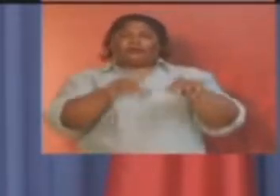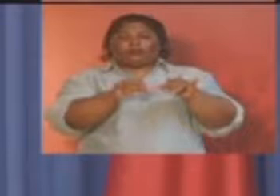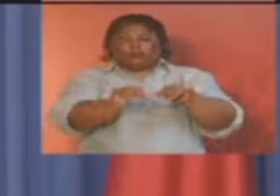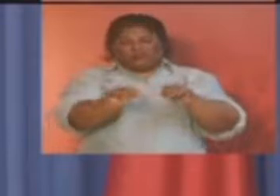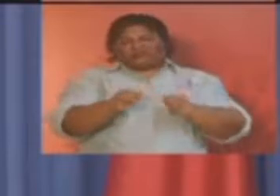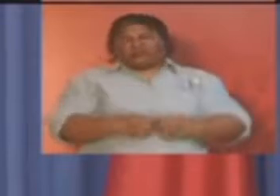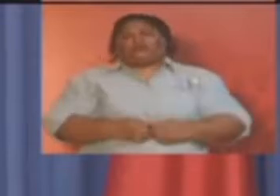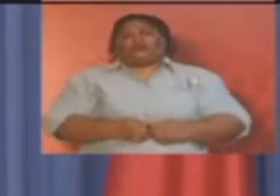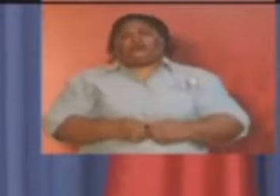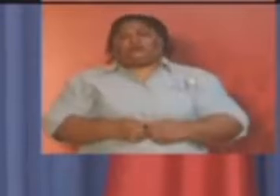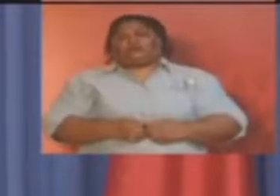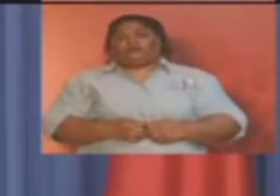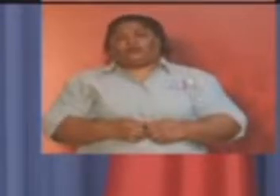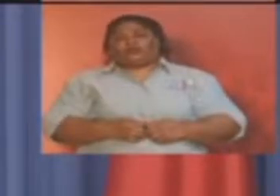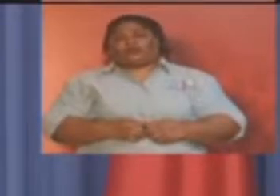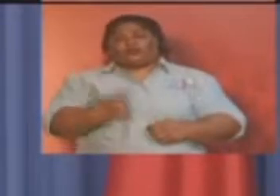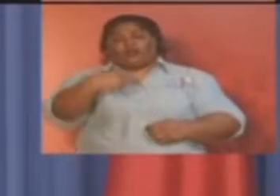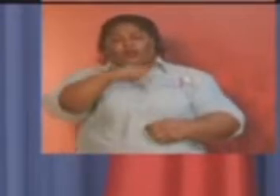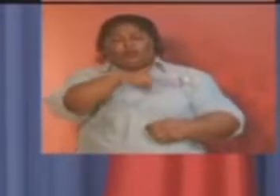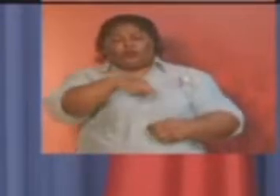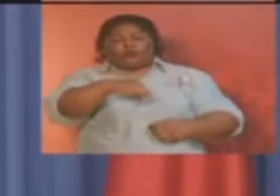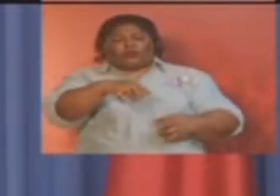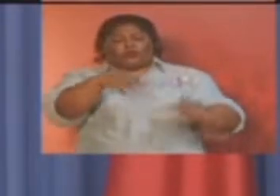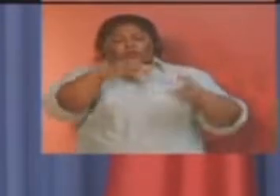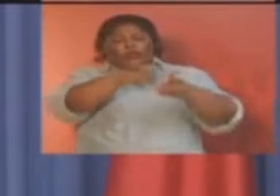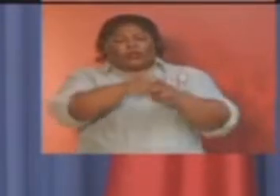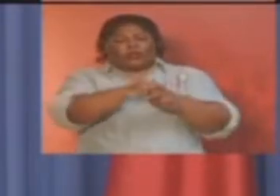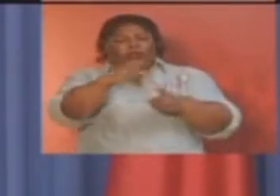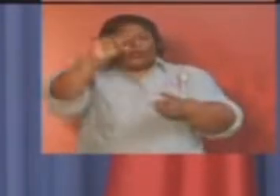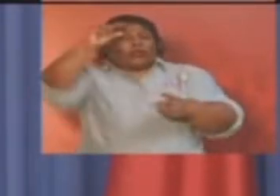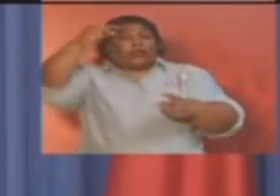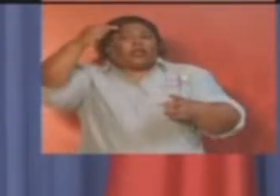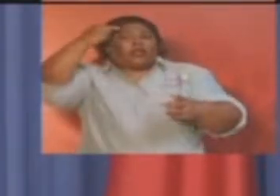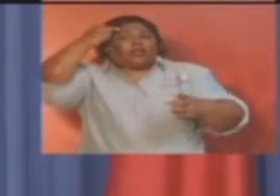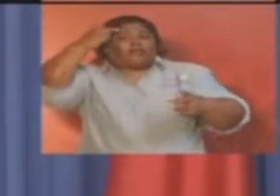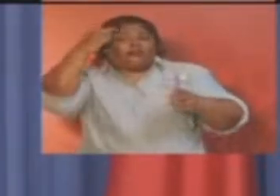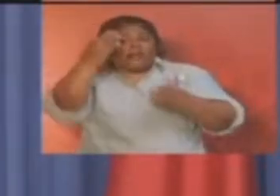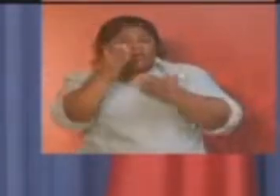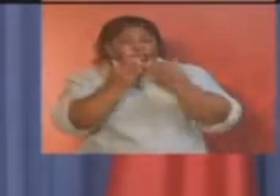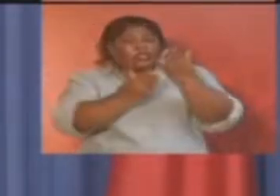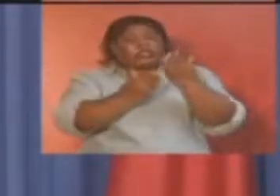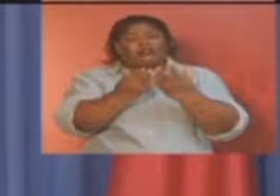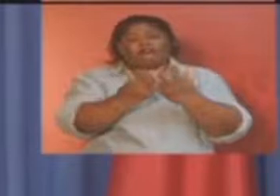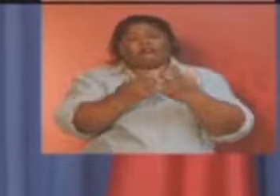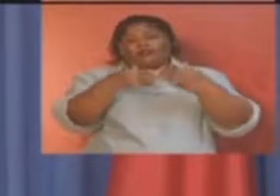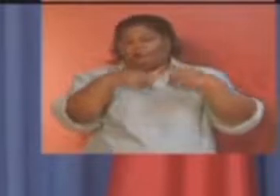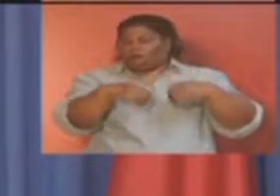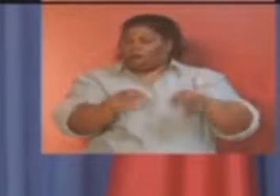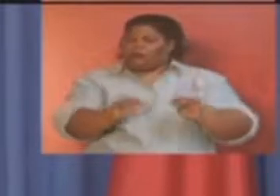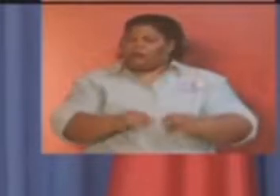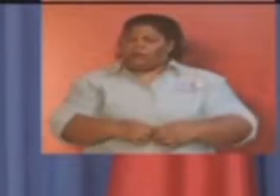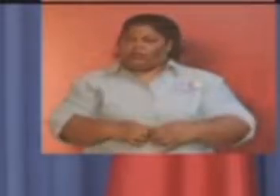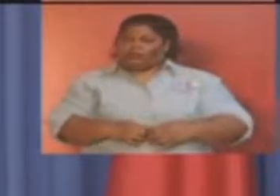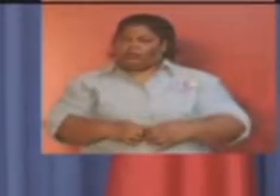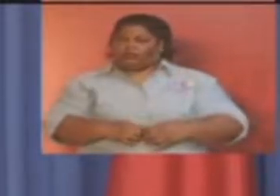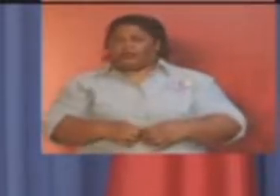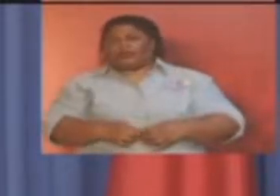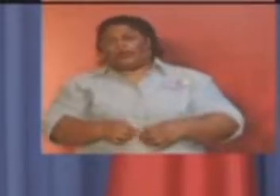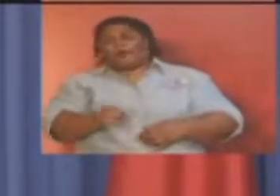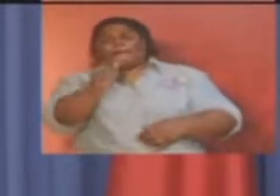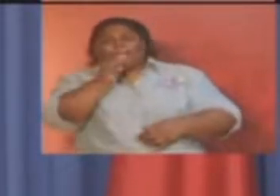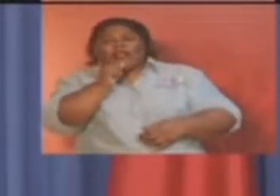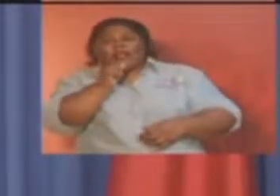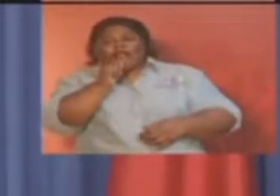of the Diplomatic Corps. Primary emergency services remain. Of course, our state and private emergency ambulance